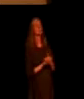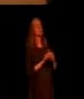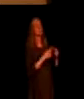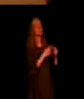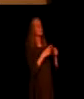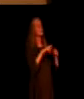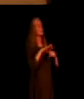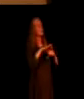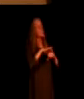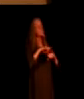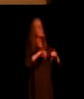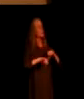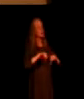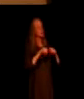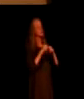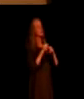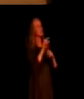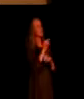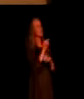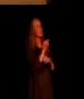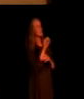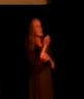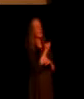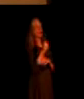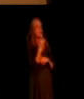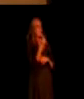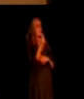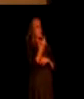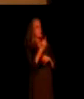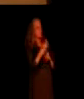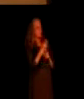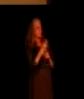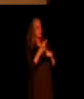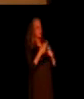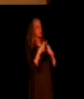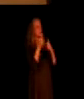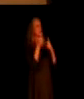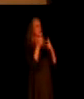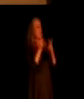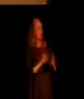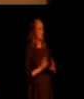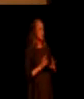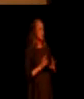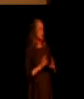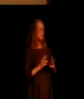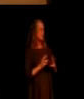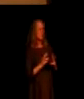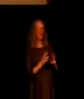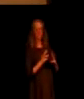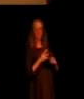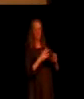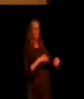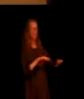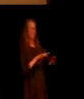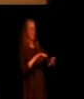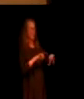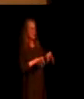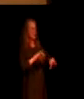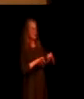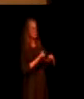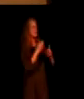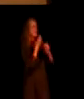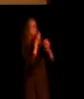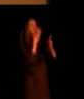Earth science. The only thing they really cared about was weather. They didn't care about any land science at all.